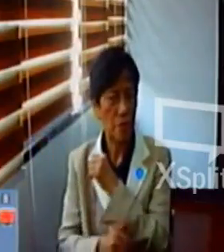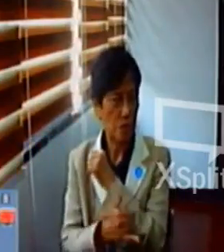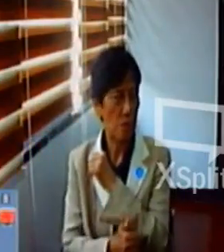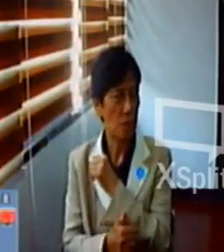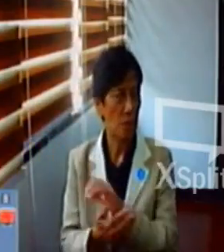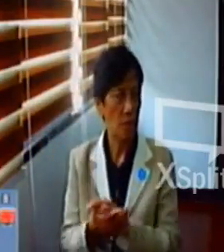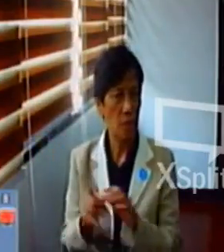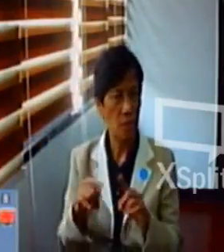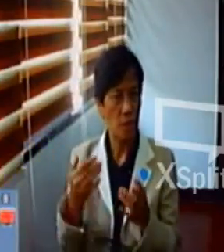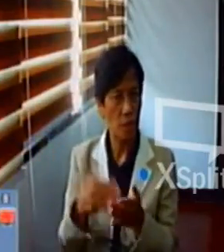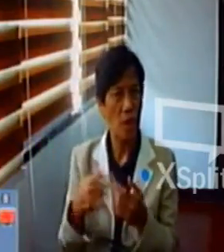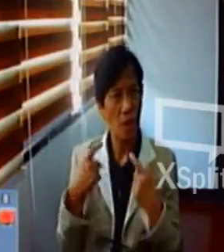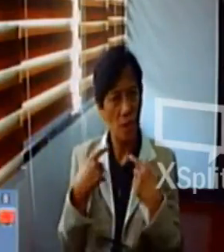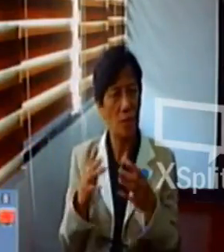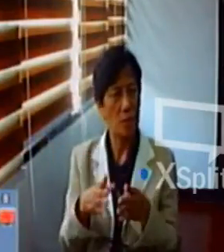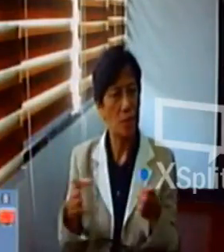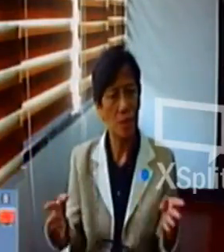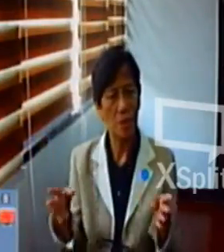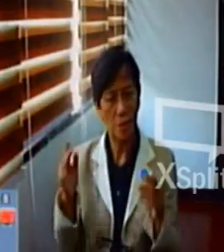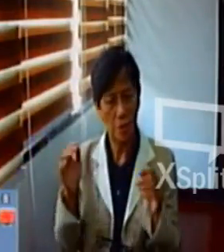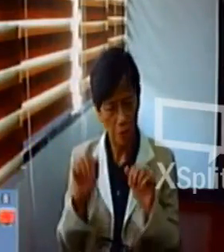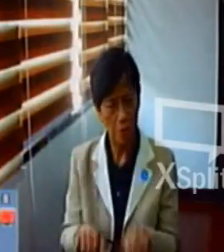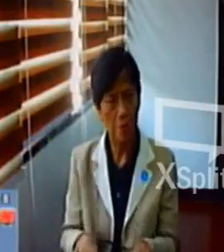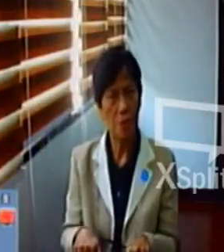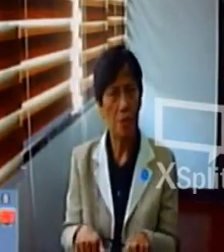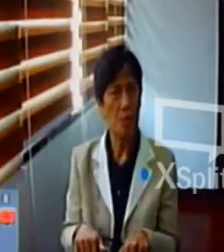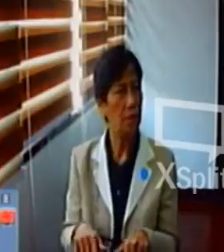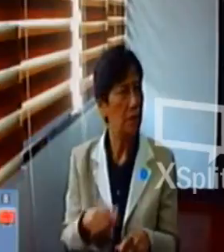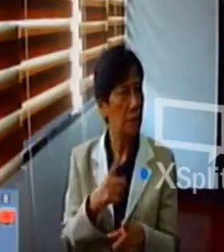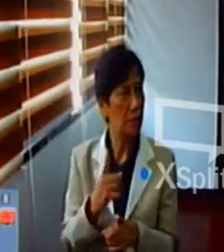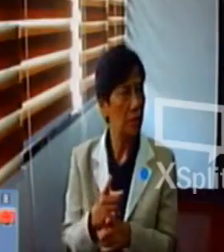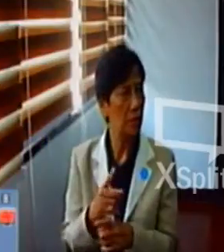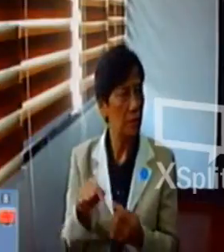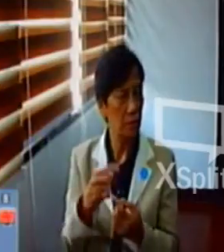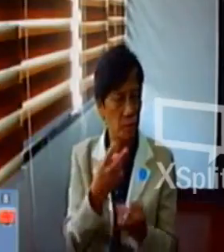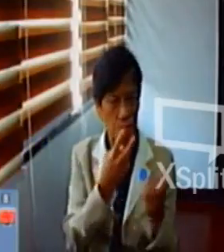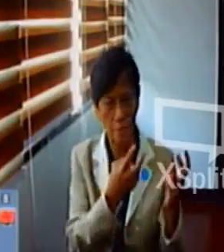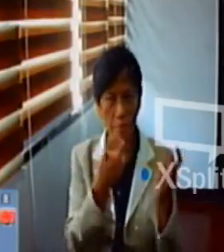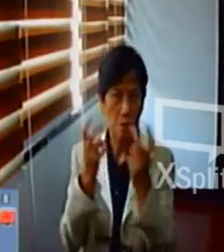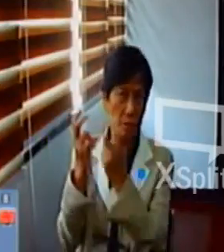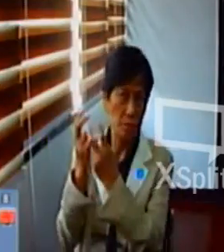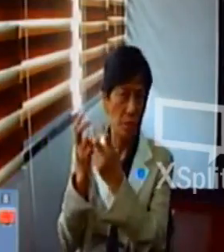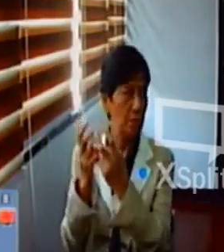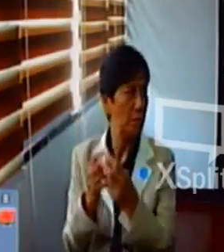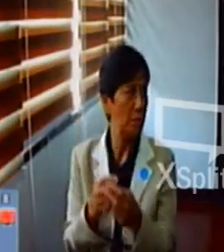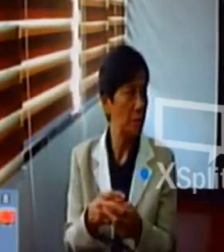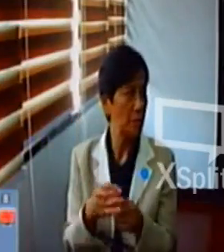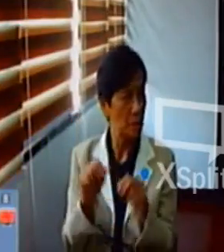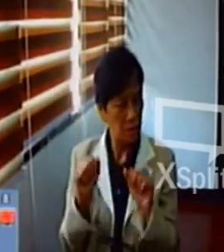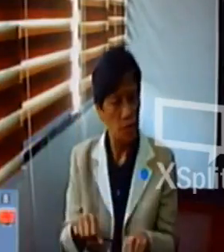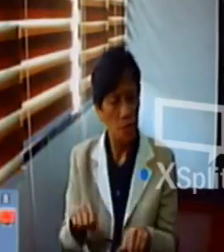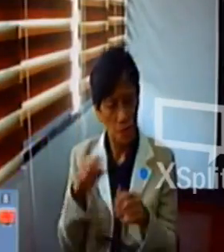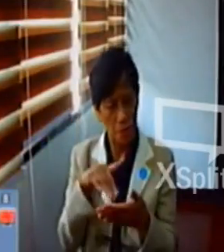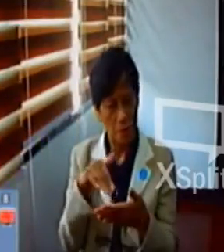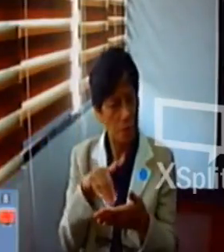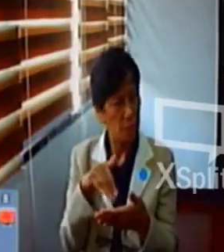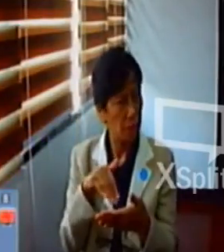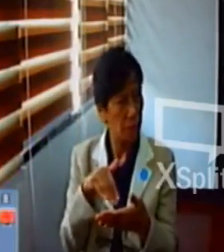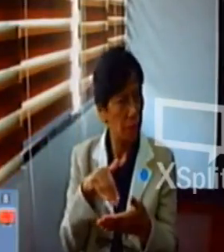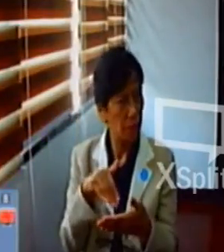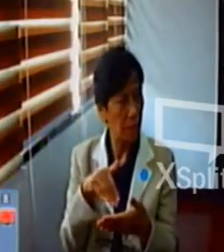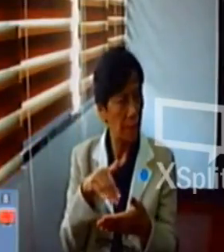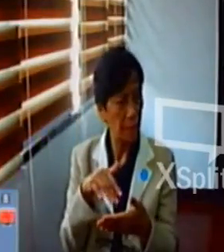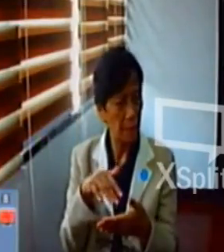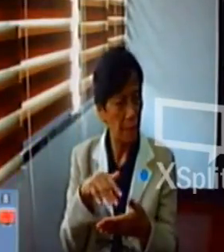there's a big possibility that actually when we look back, and if we were able to study